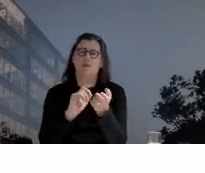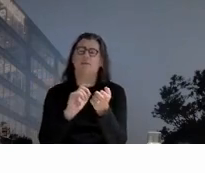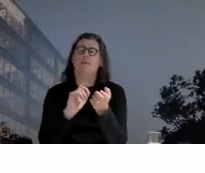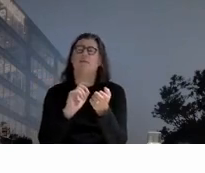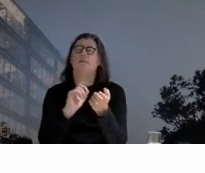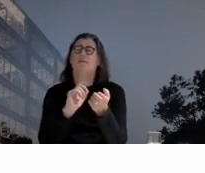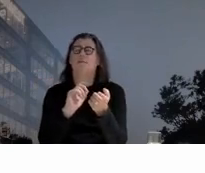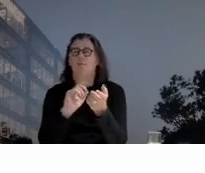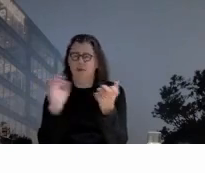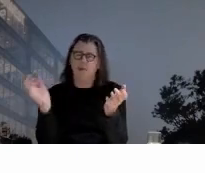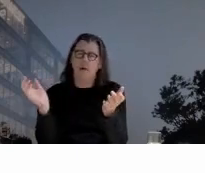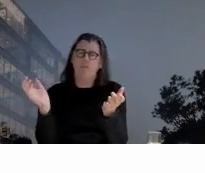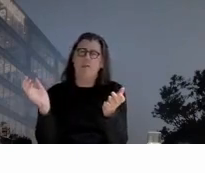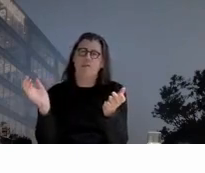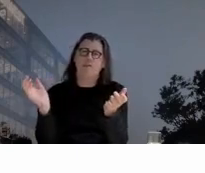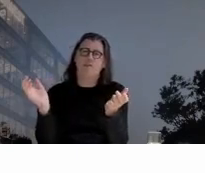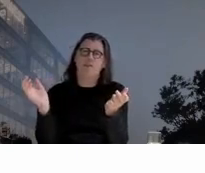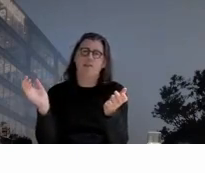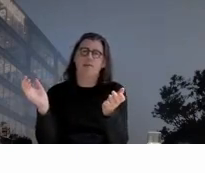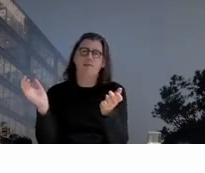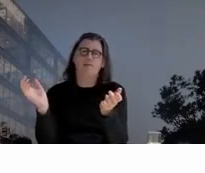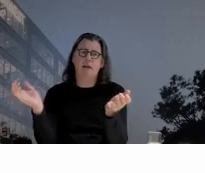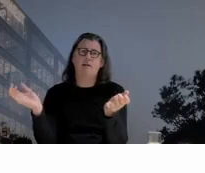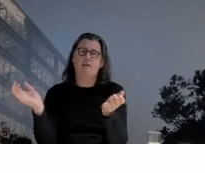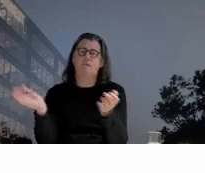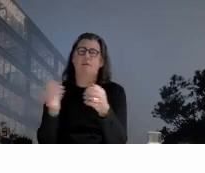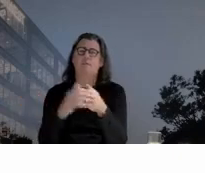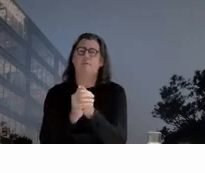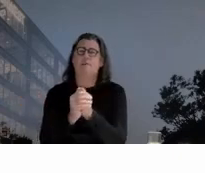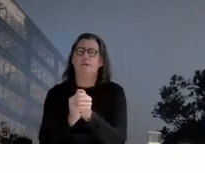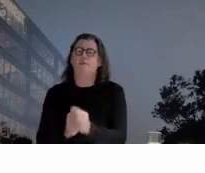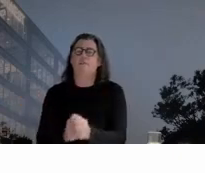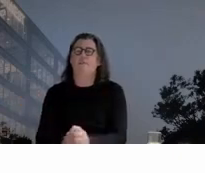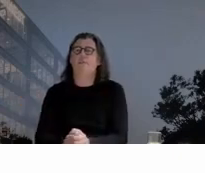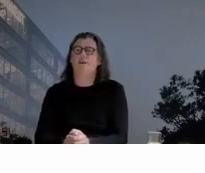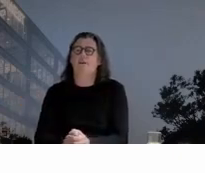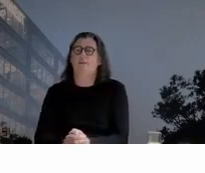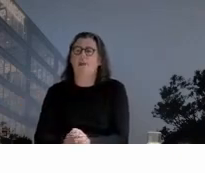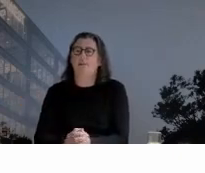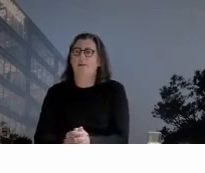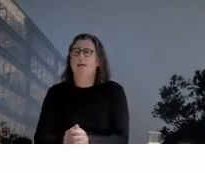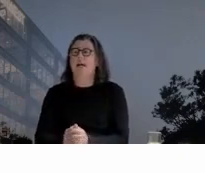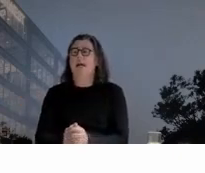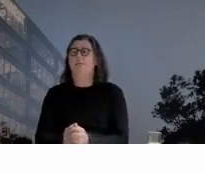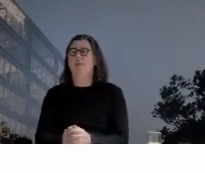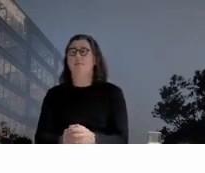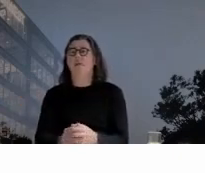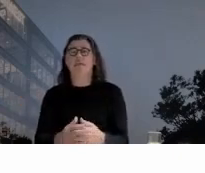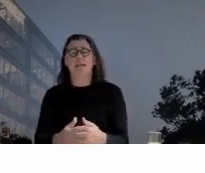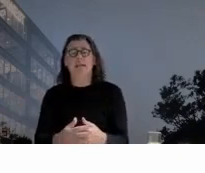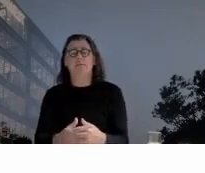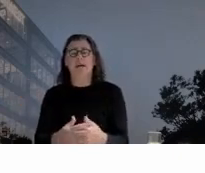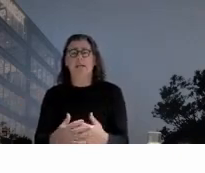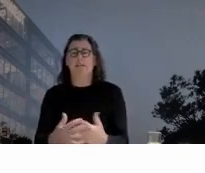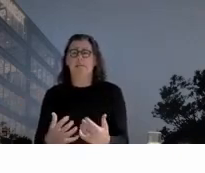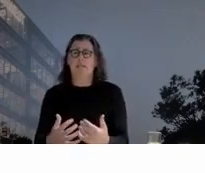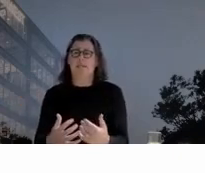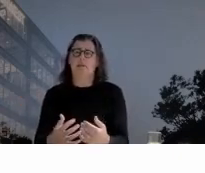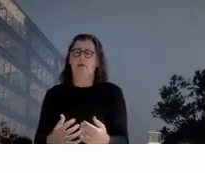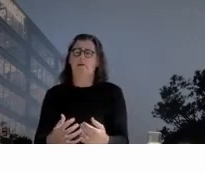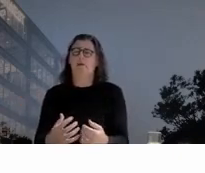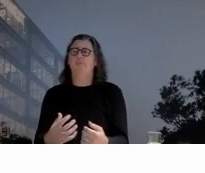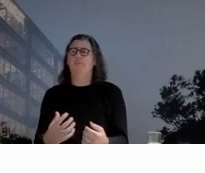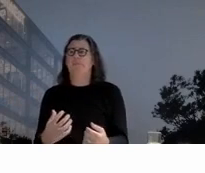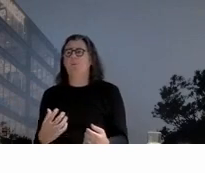is right. None of them are, because all 3 of them are generic numbers. So by definition, they're not right. But it's getting